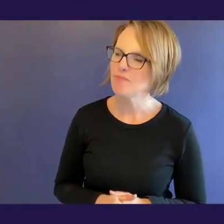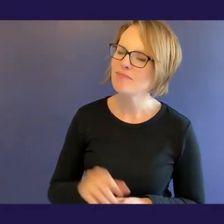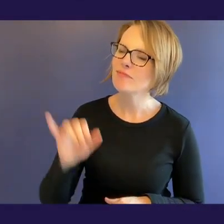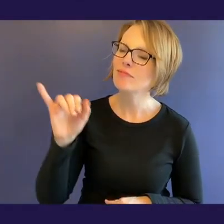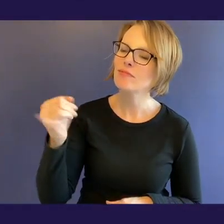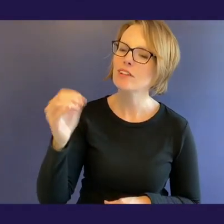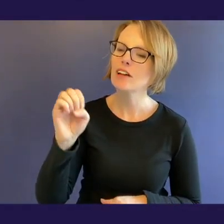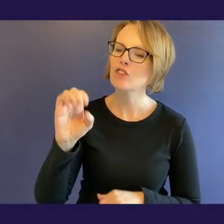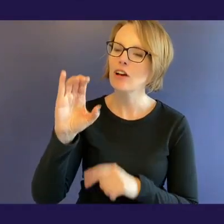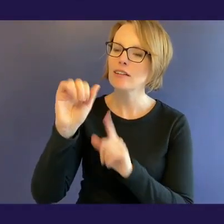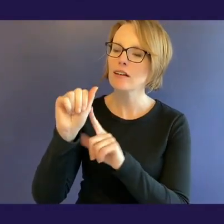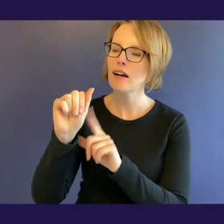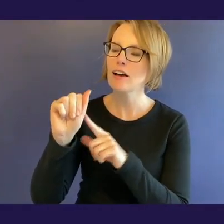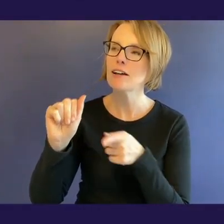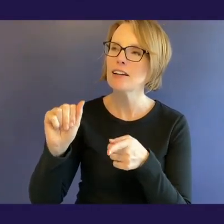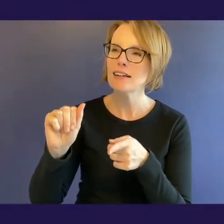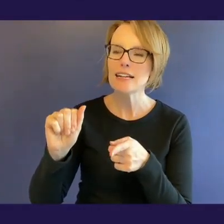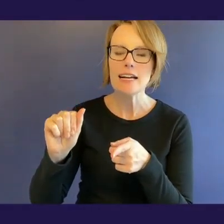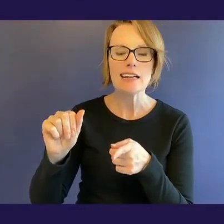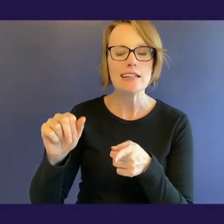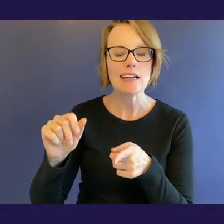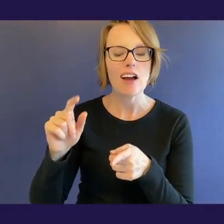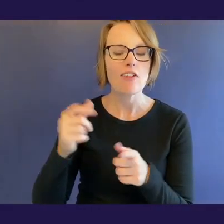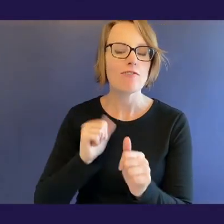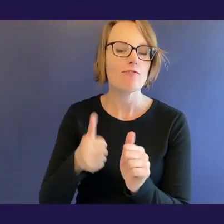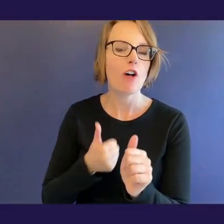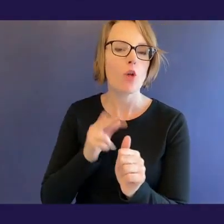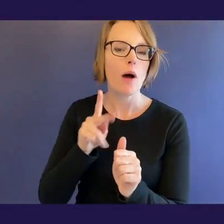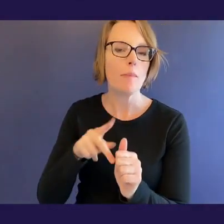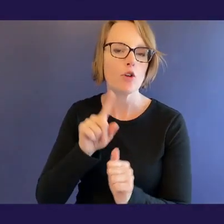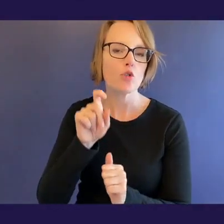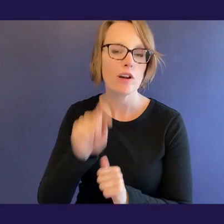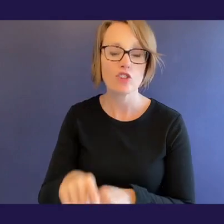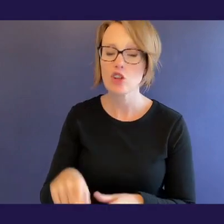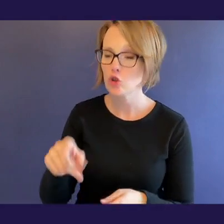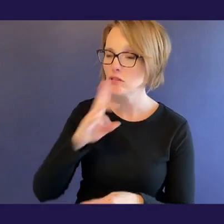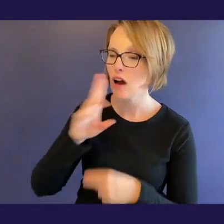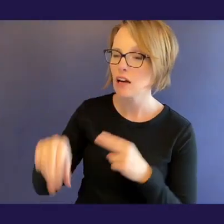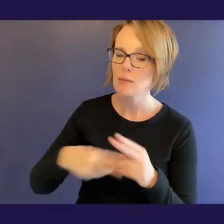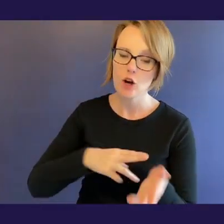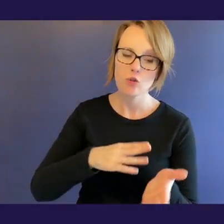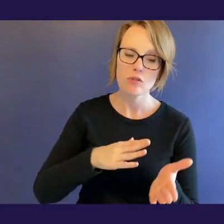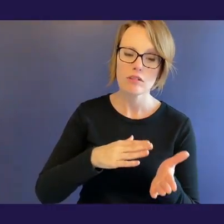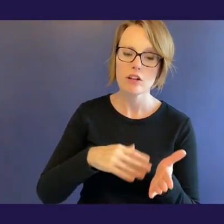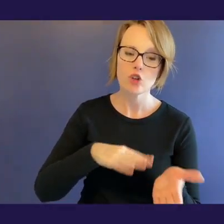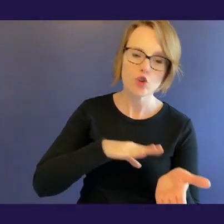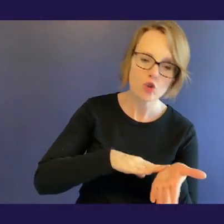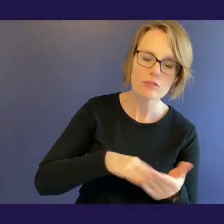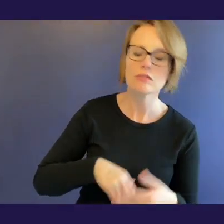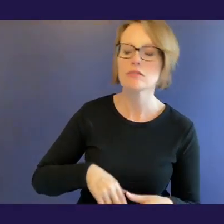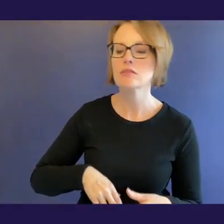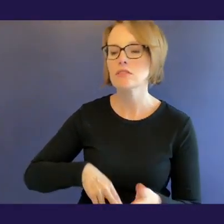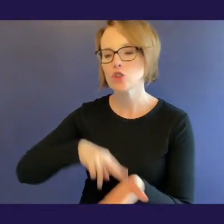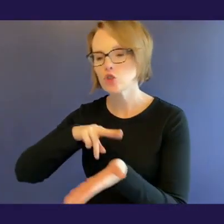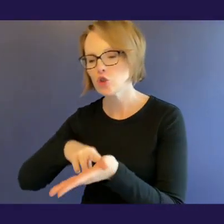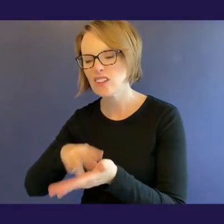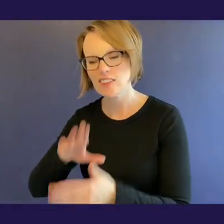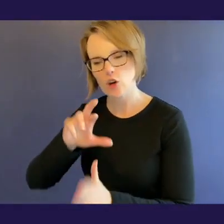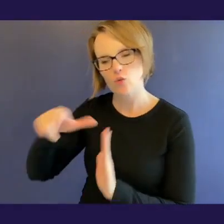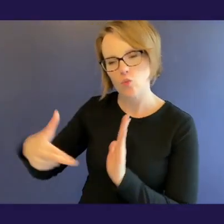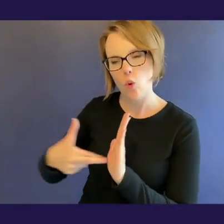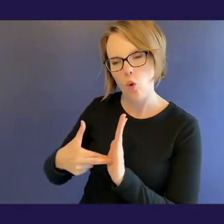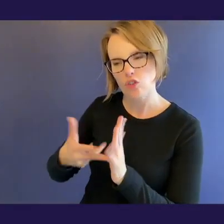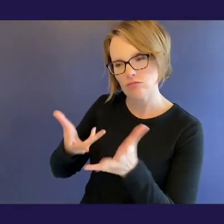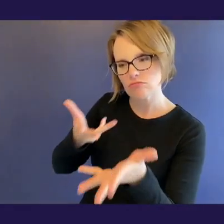you talked about the role of nurses and providers in communicating with people, but during the pandemic, we saw